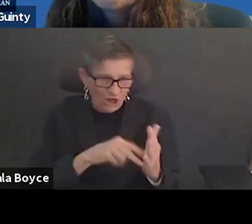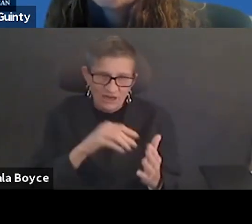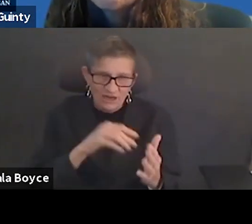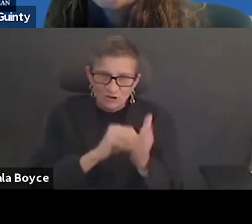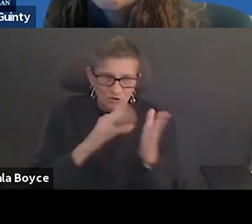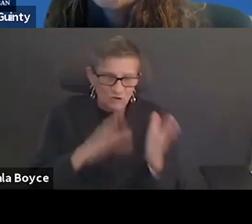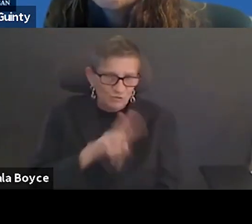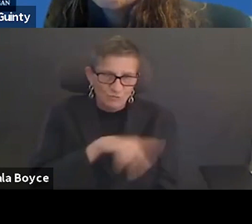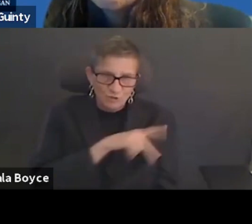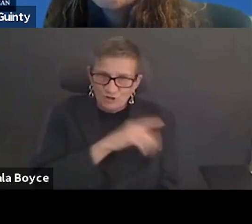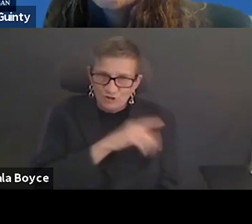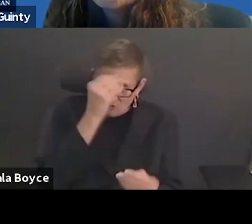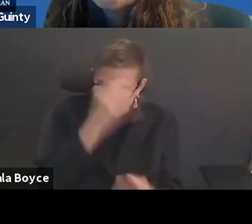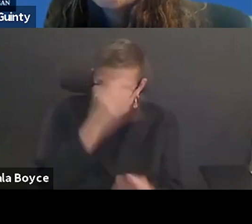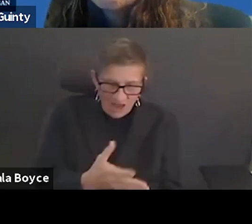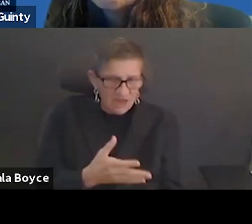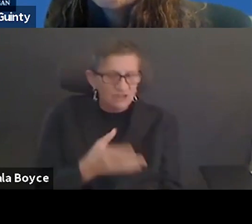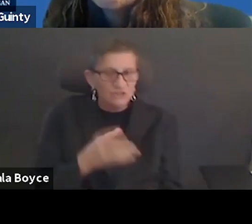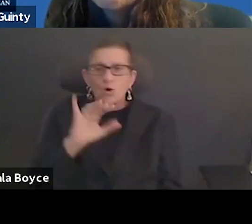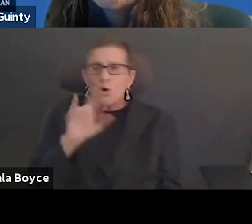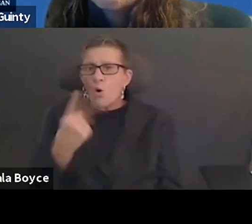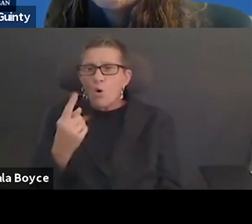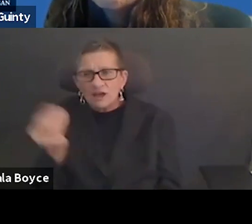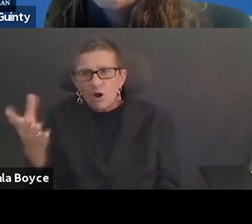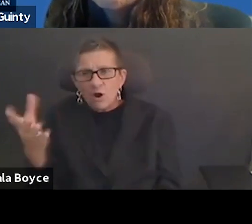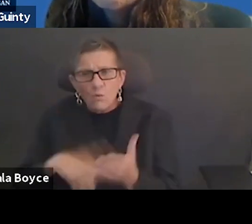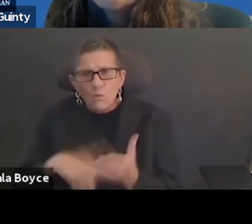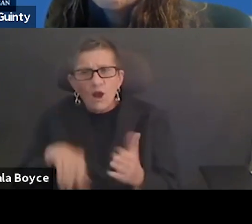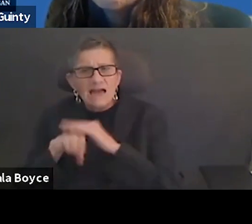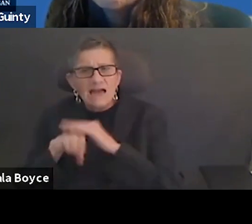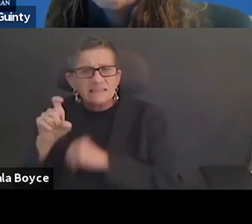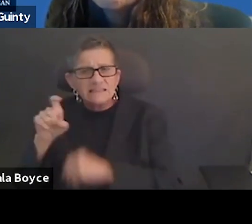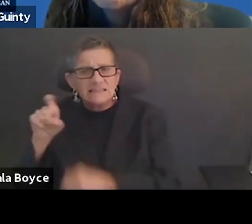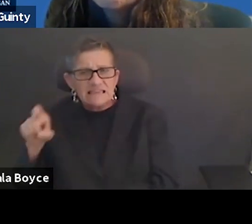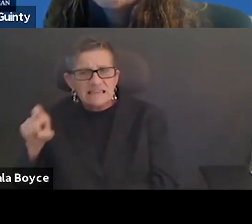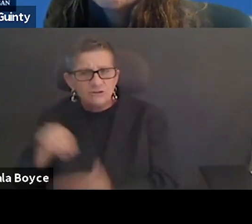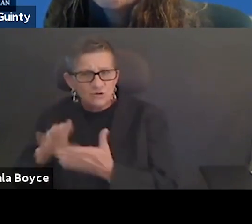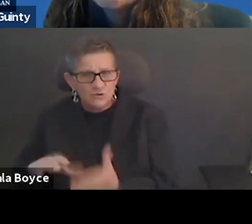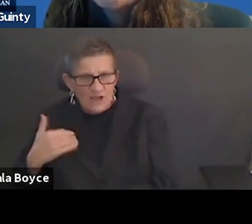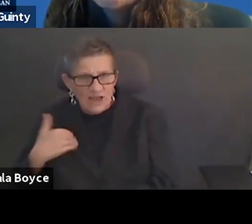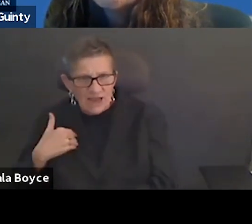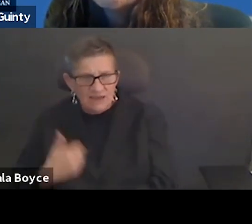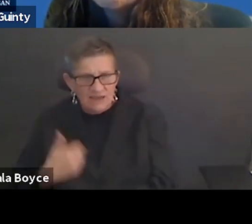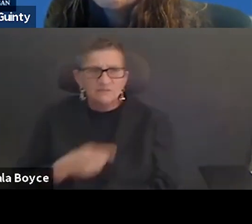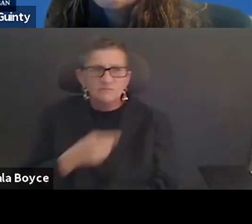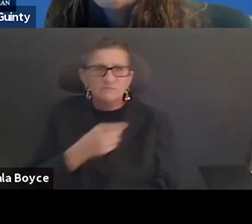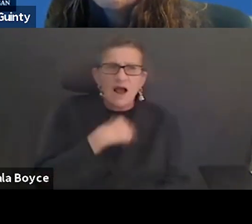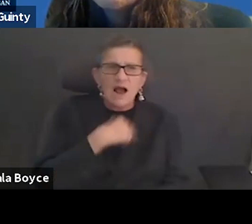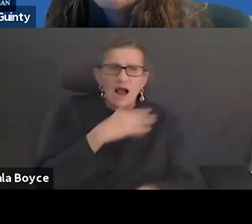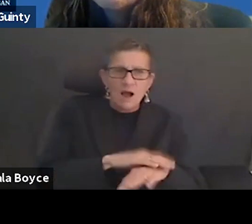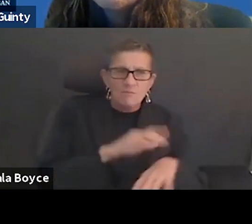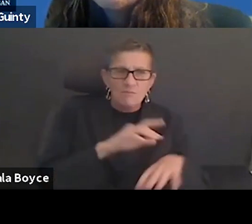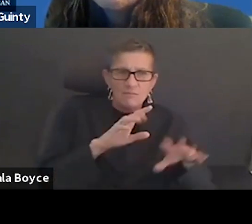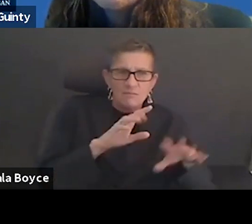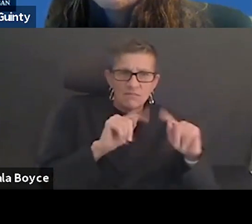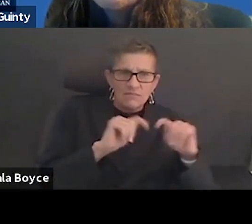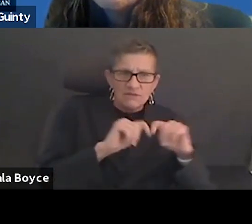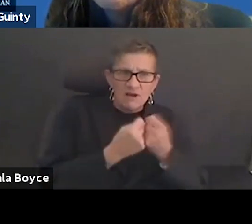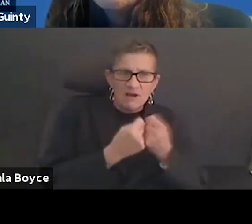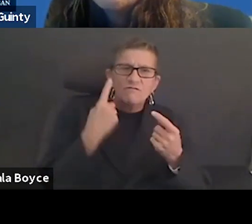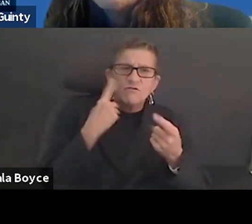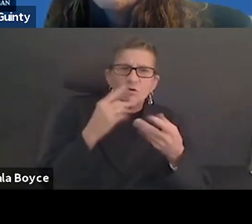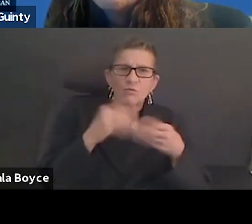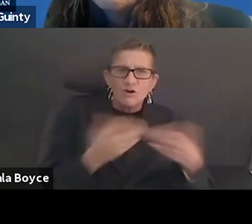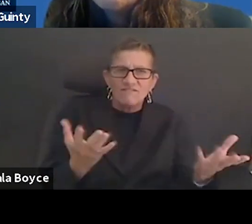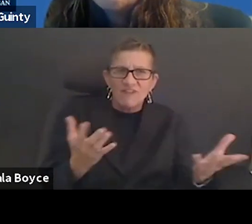provide whatever access needs they have. I'm also on team provide for people's access